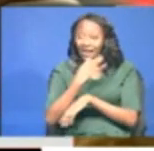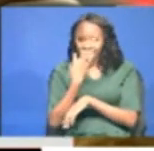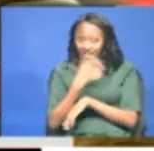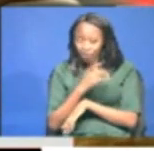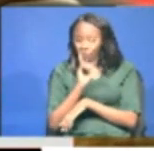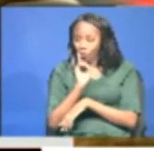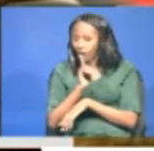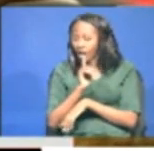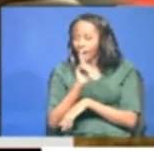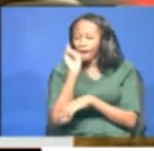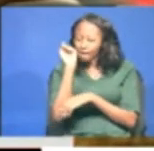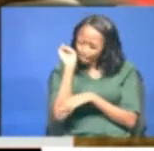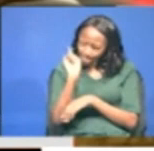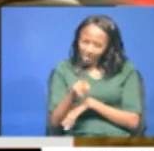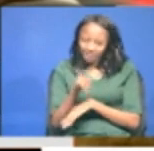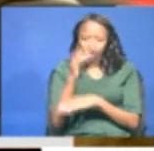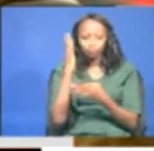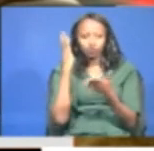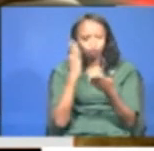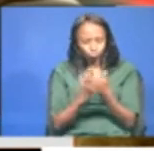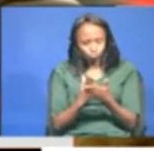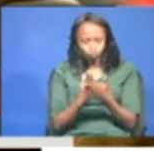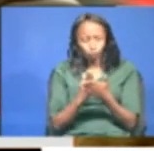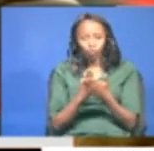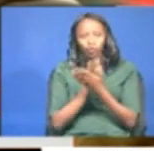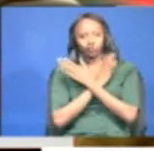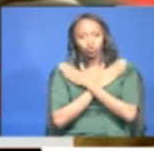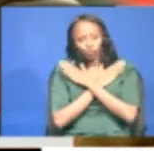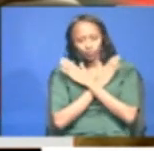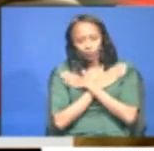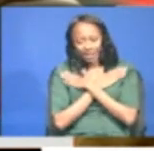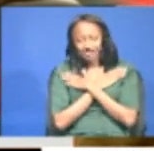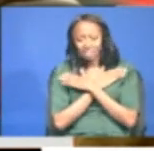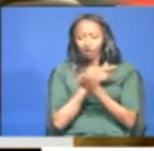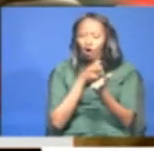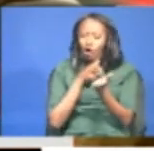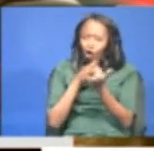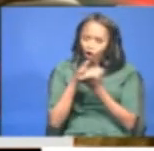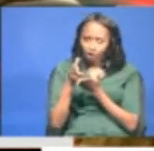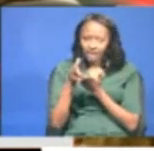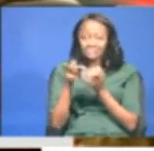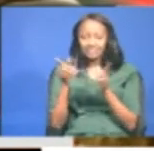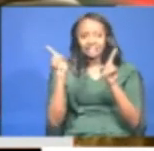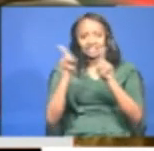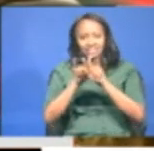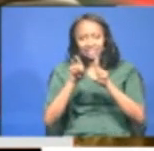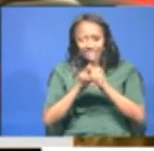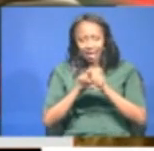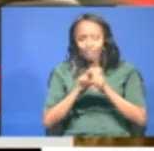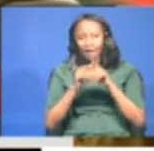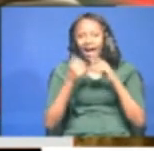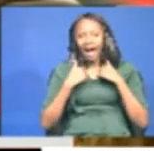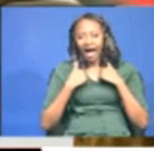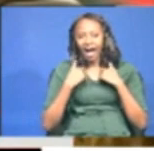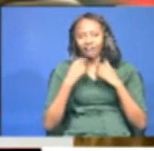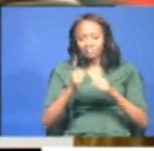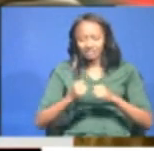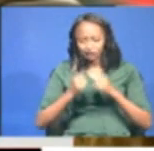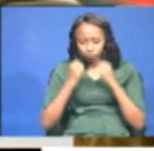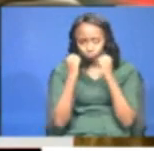true to friends, they must be honest people, and they must always stand with what they believe